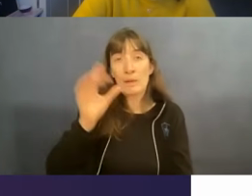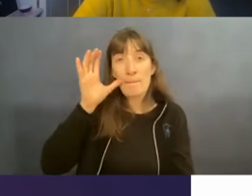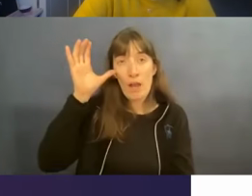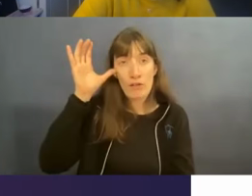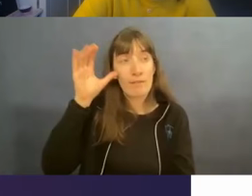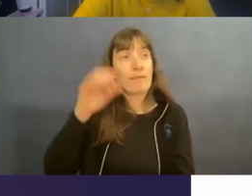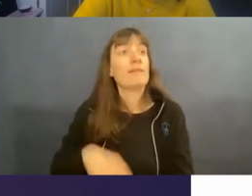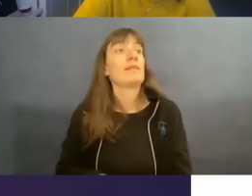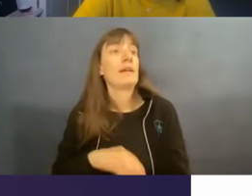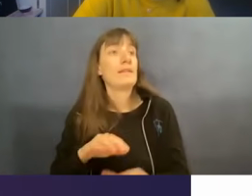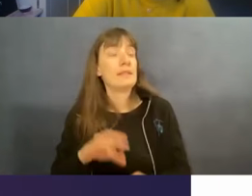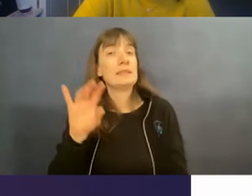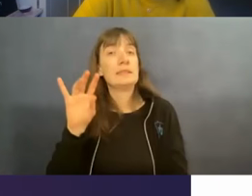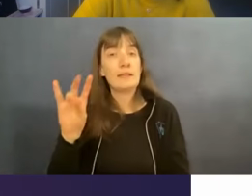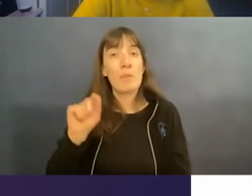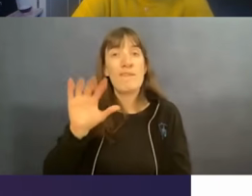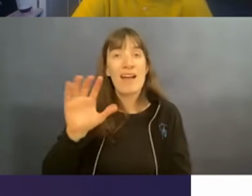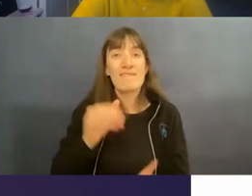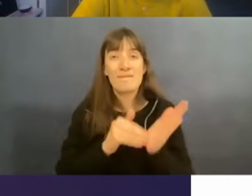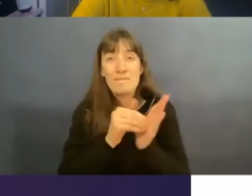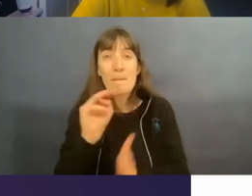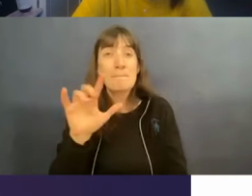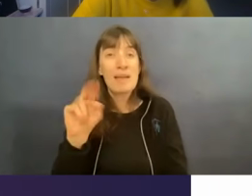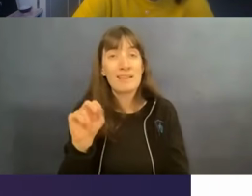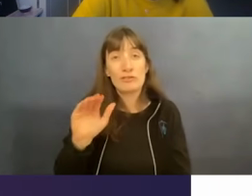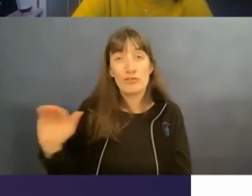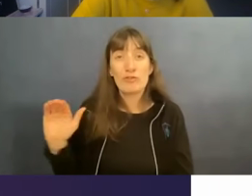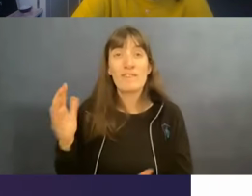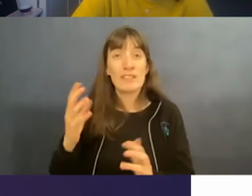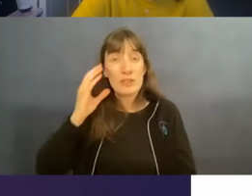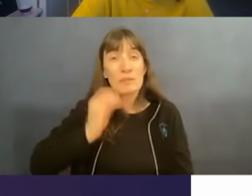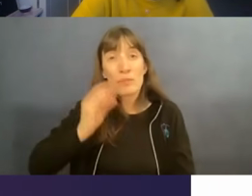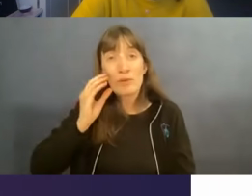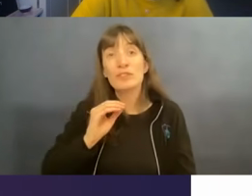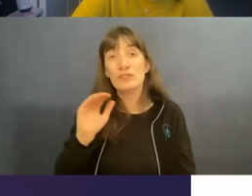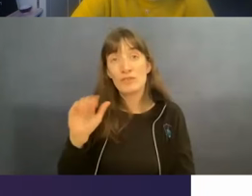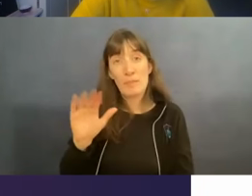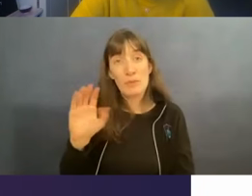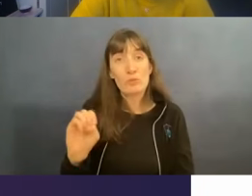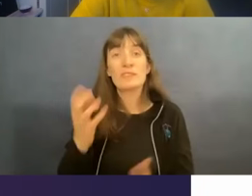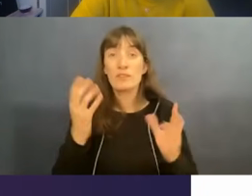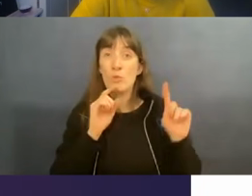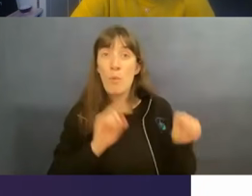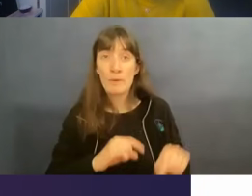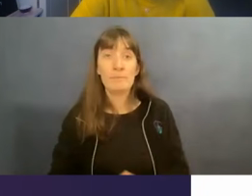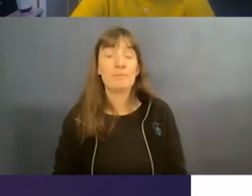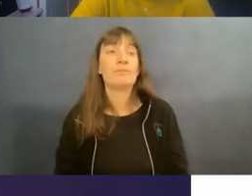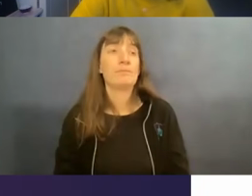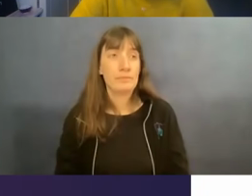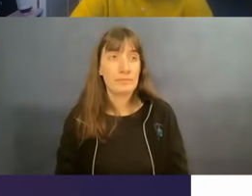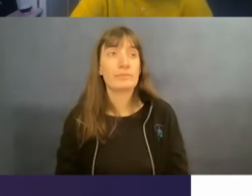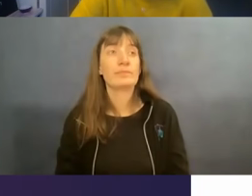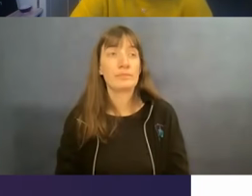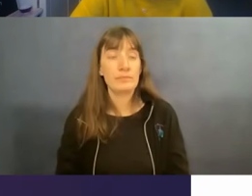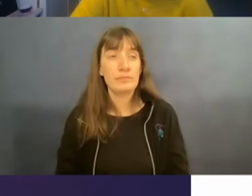7.5 million children who have experienced, or their experience of child abuse has been reported, and